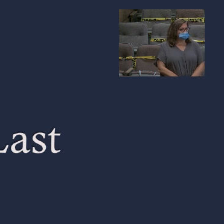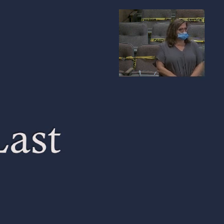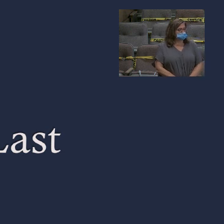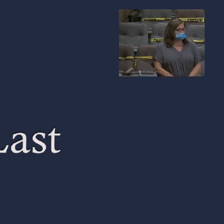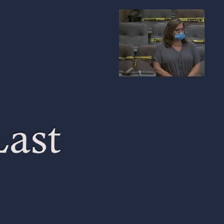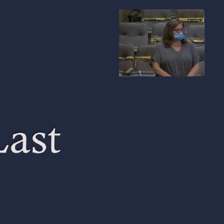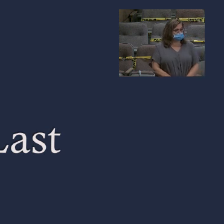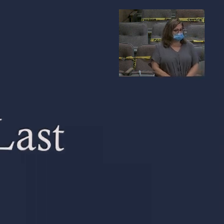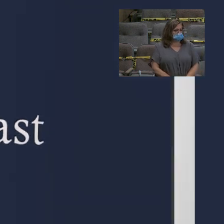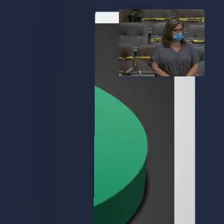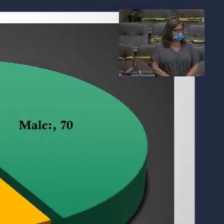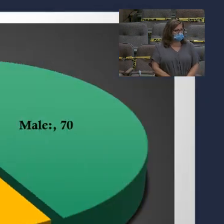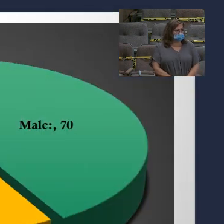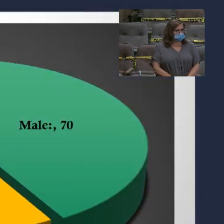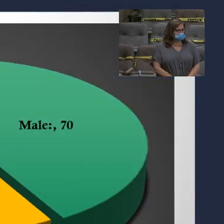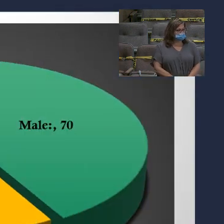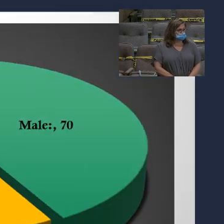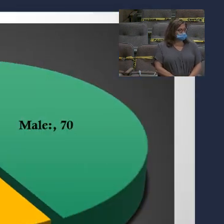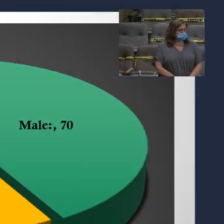Since the last update,